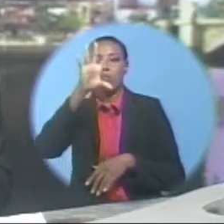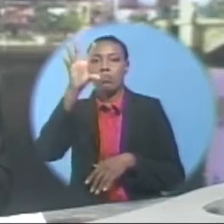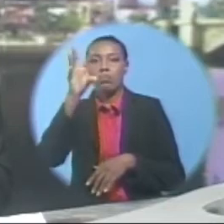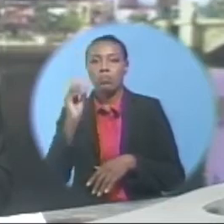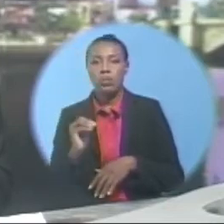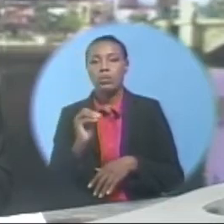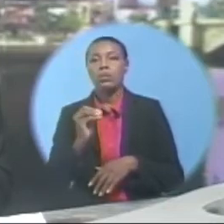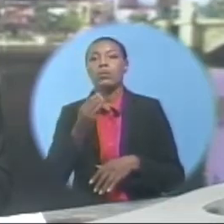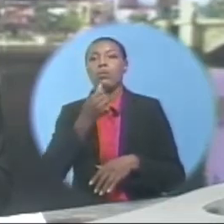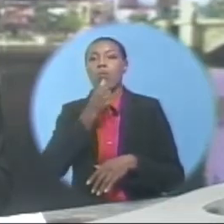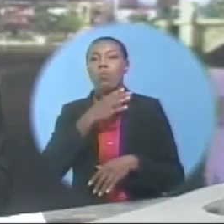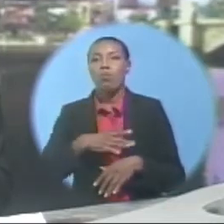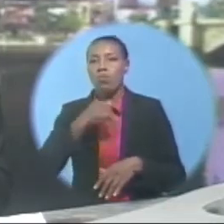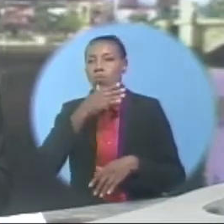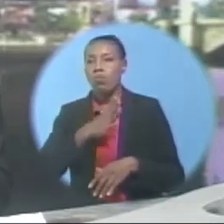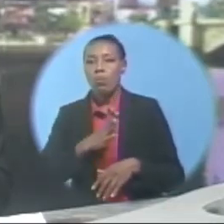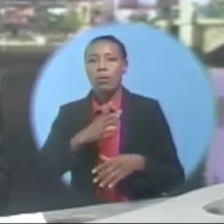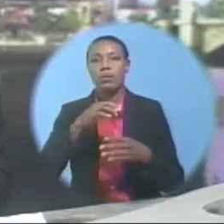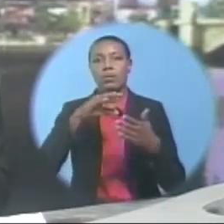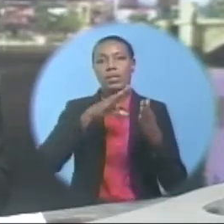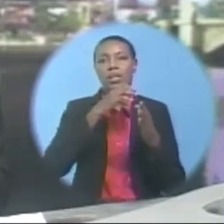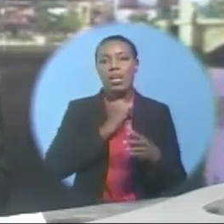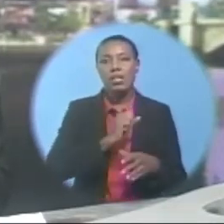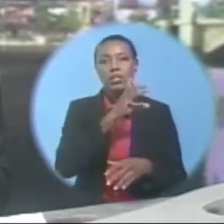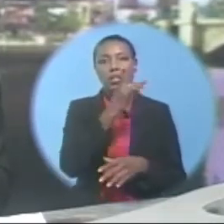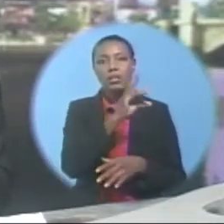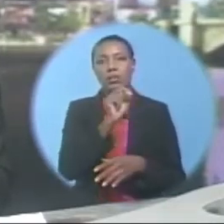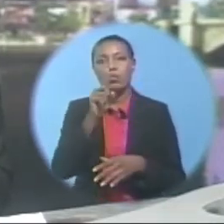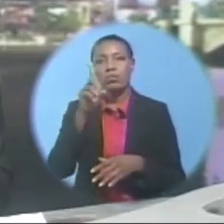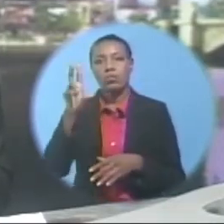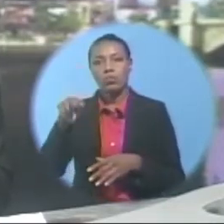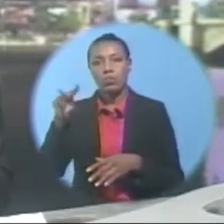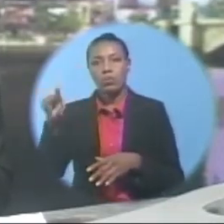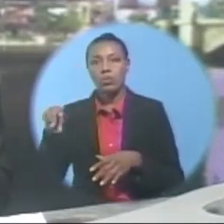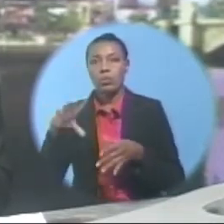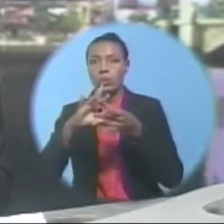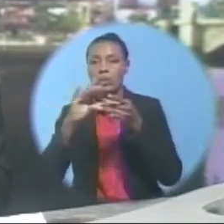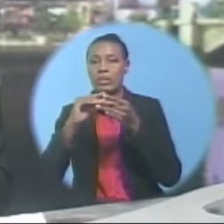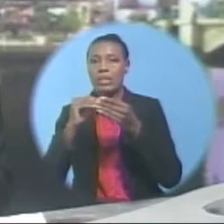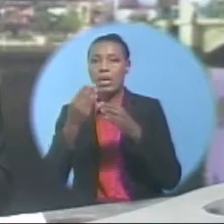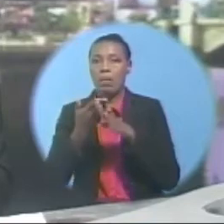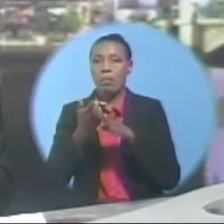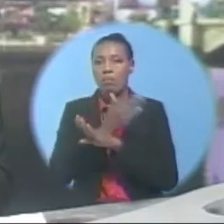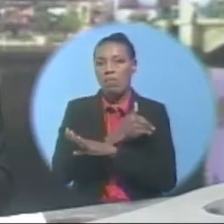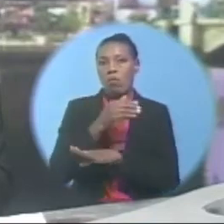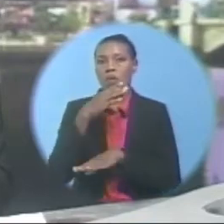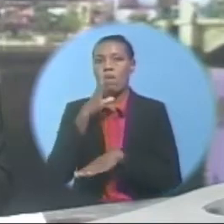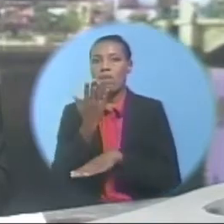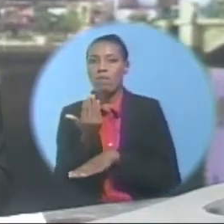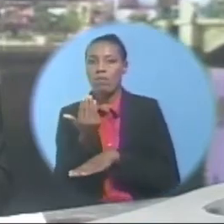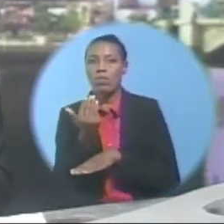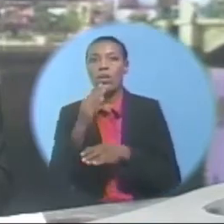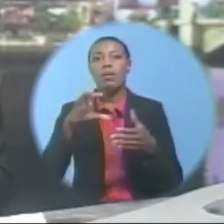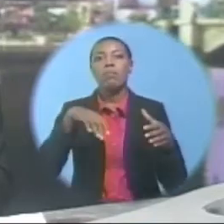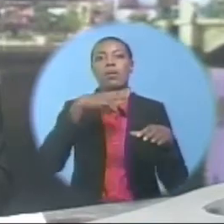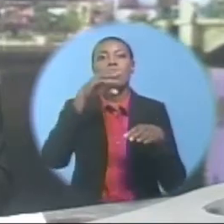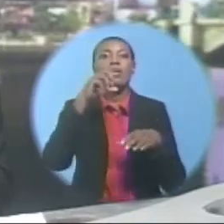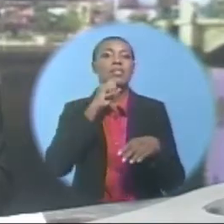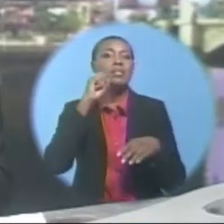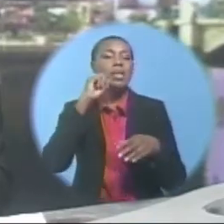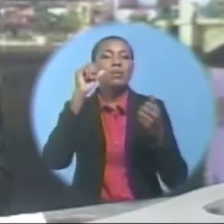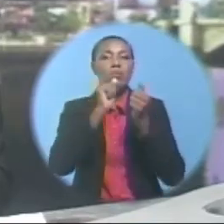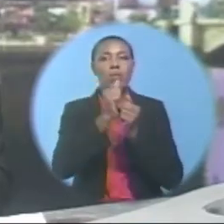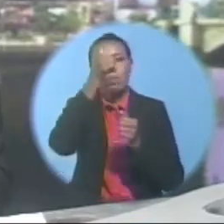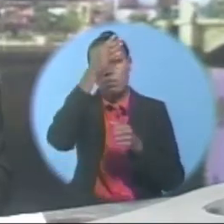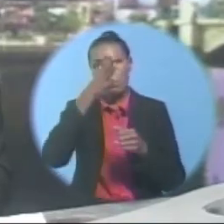of women currently between 18 and 22 years old reported that they had been married or living with a man before they